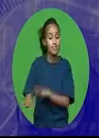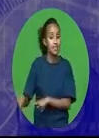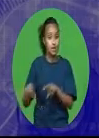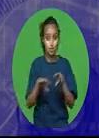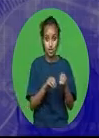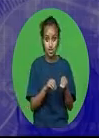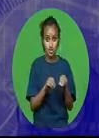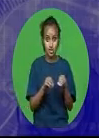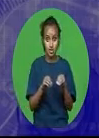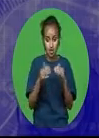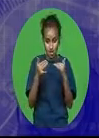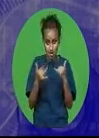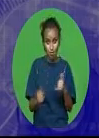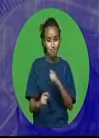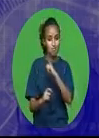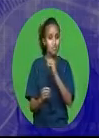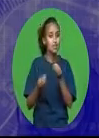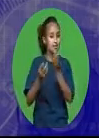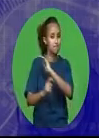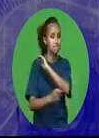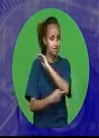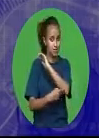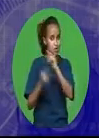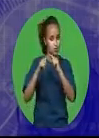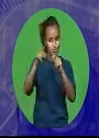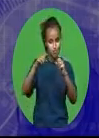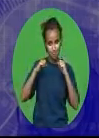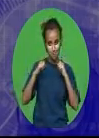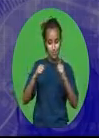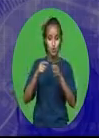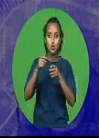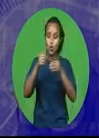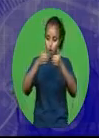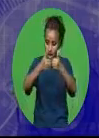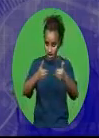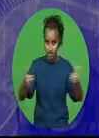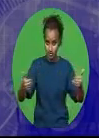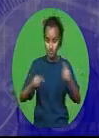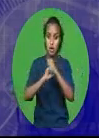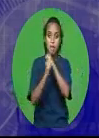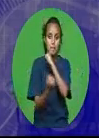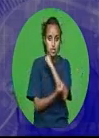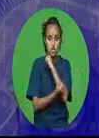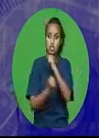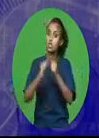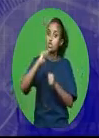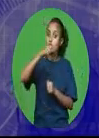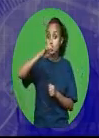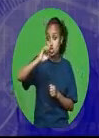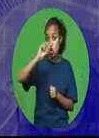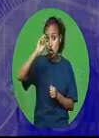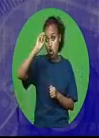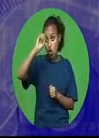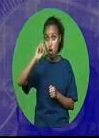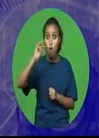Students, let me challenge your ability of identifying the basic geometric shapes of objects. Two objects